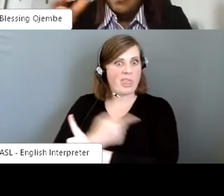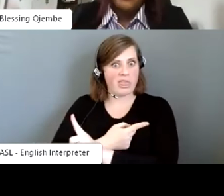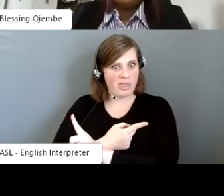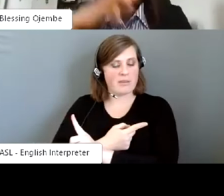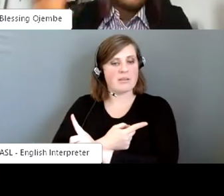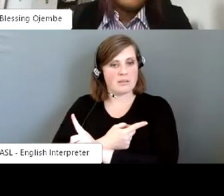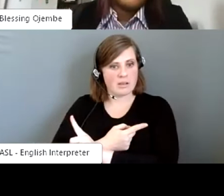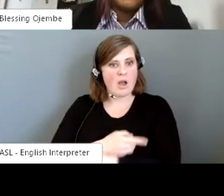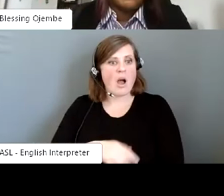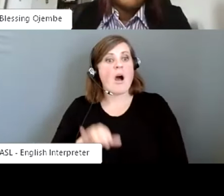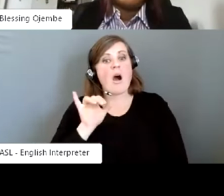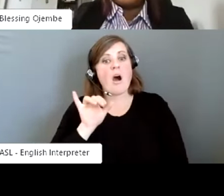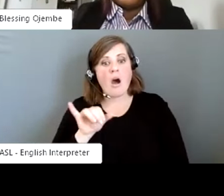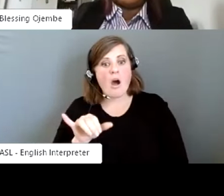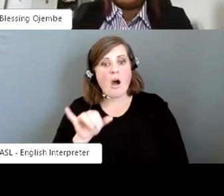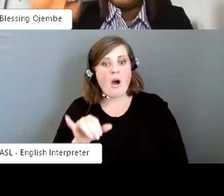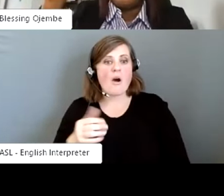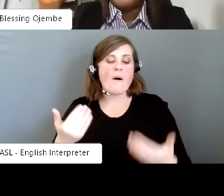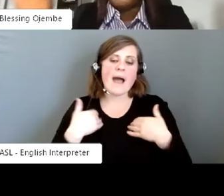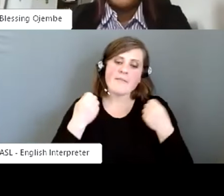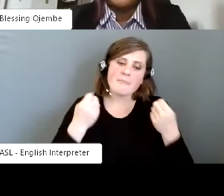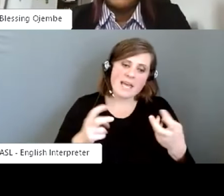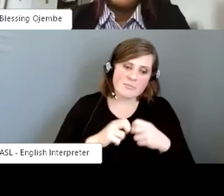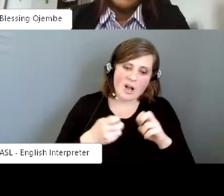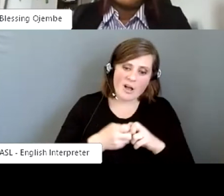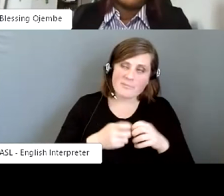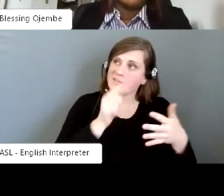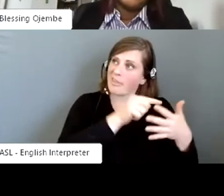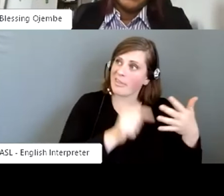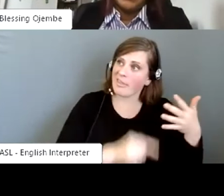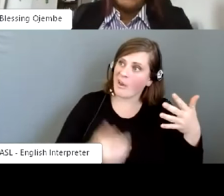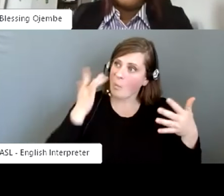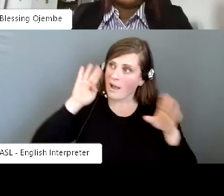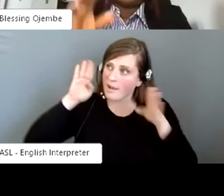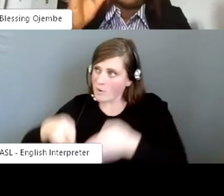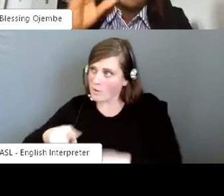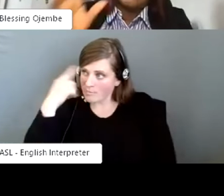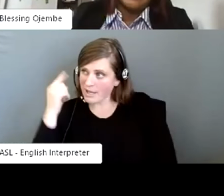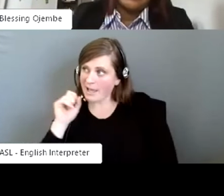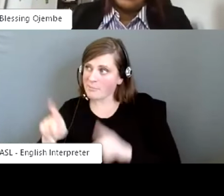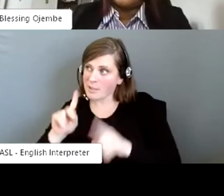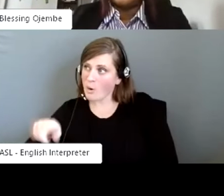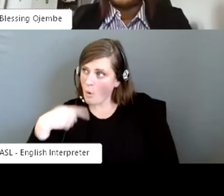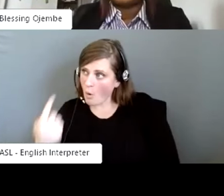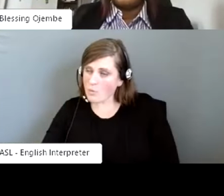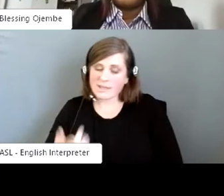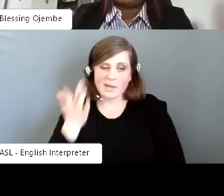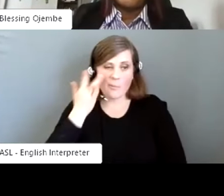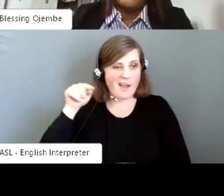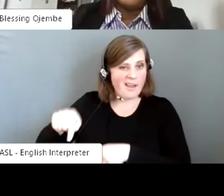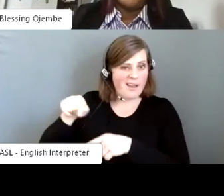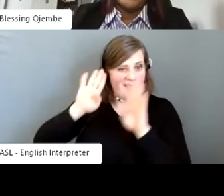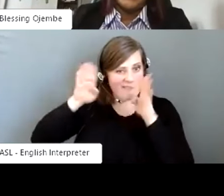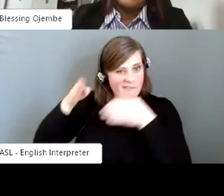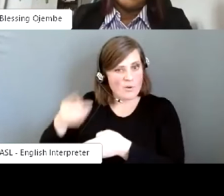that, oh, there are also other problems. Oh, why should we be talking about Black people only? Why should we be talking about this? And that's part